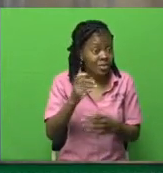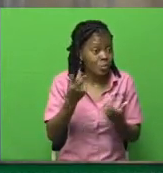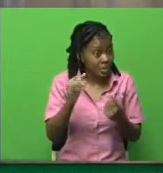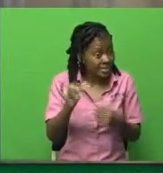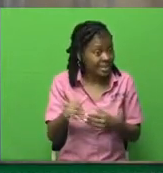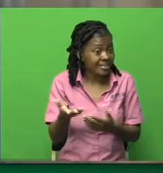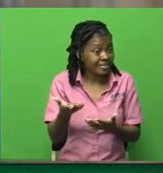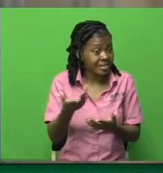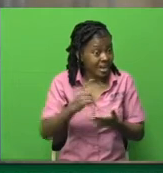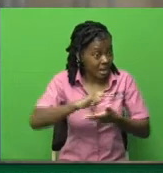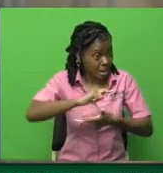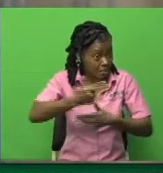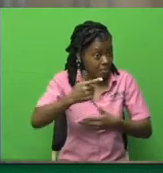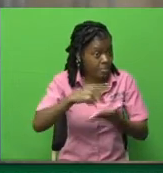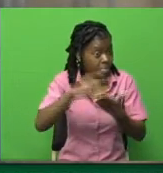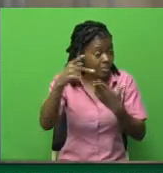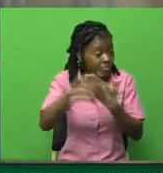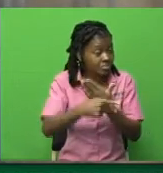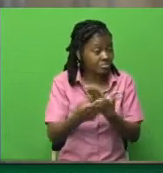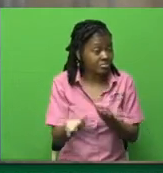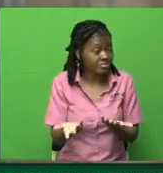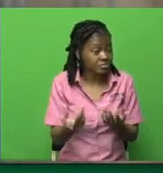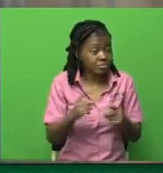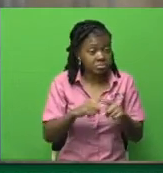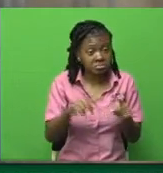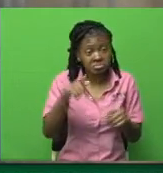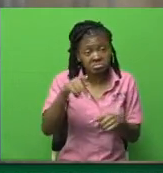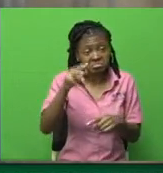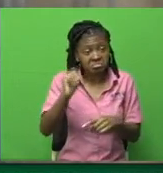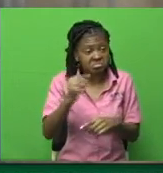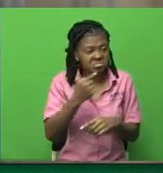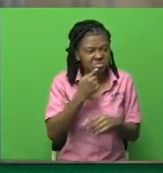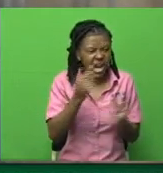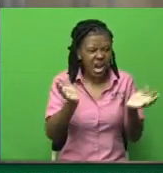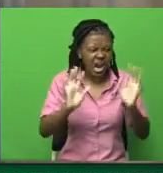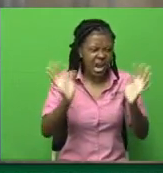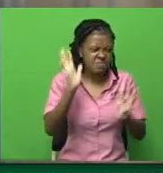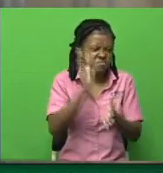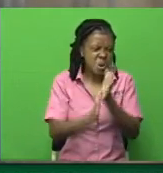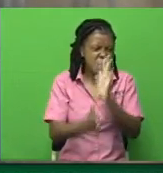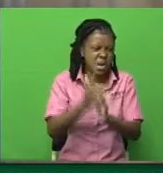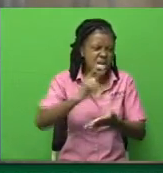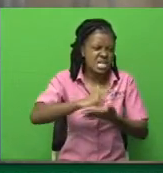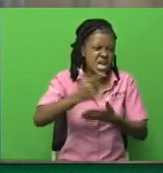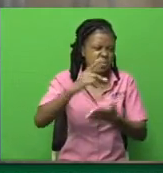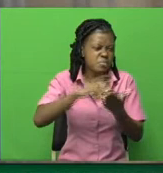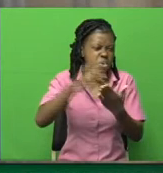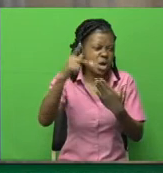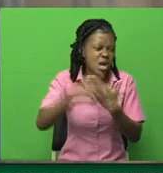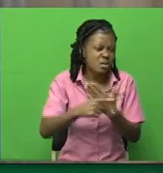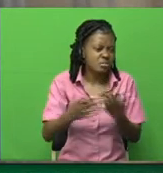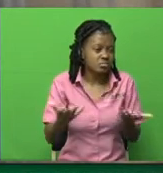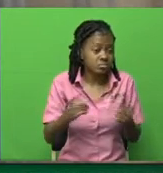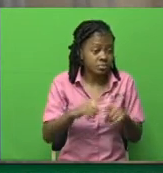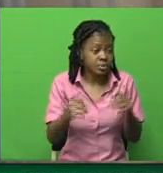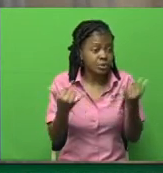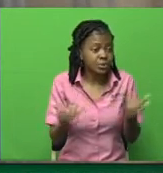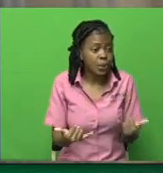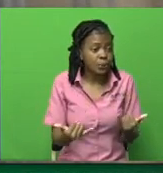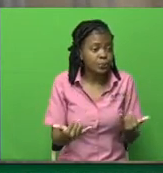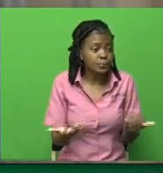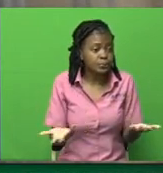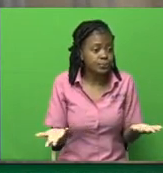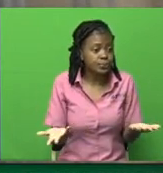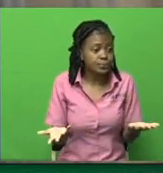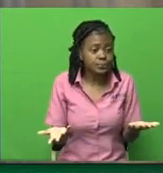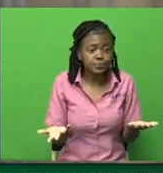but now the division sbnm has dismantled the laptop program they cannot even ensure property function function in